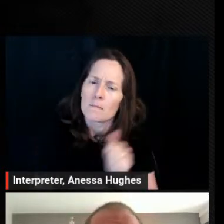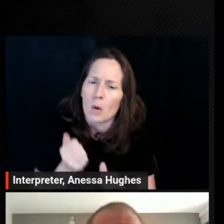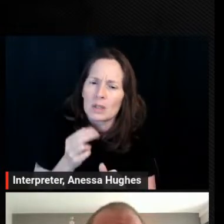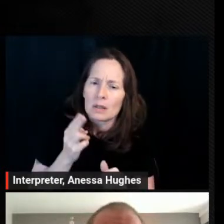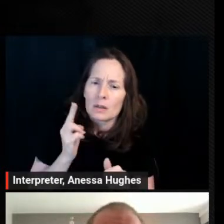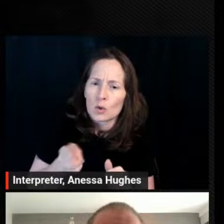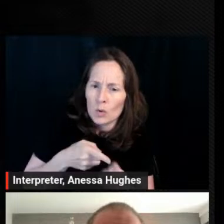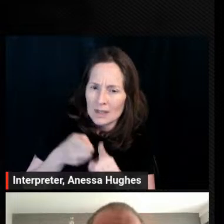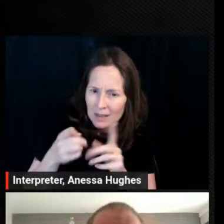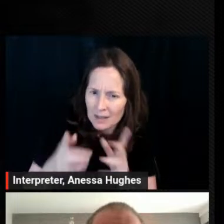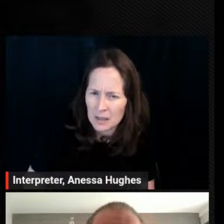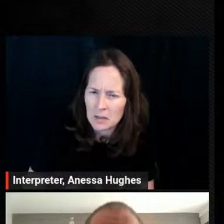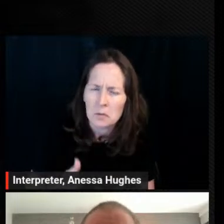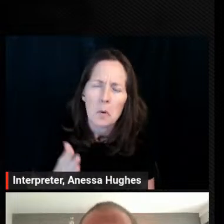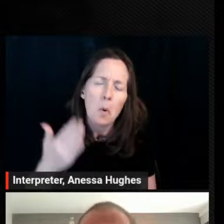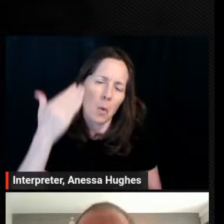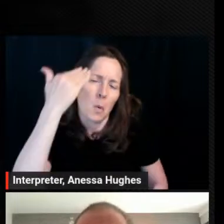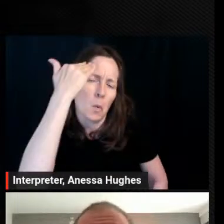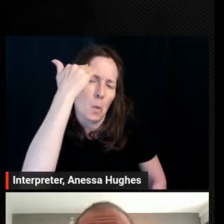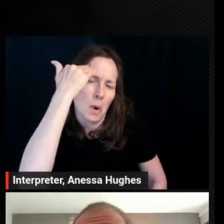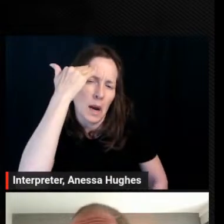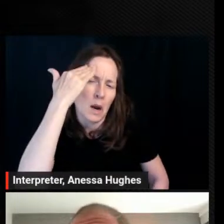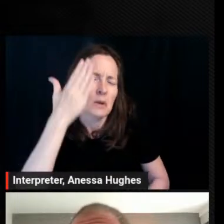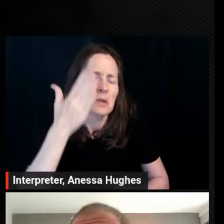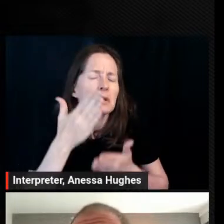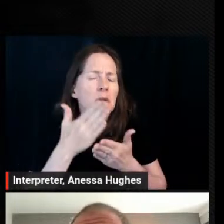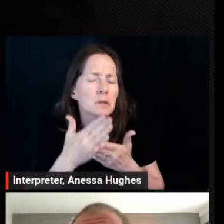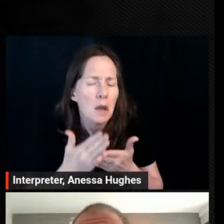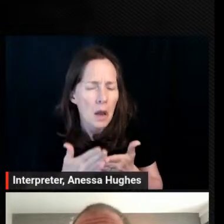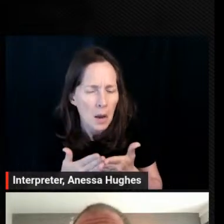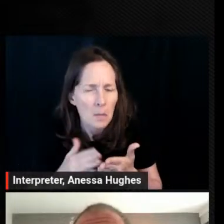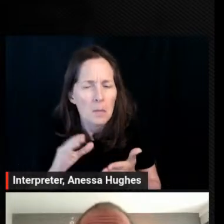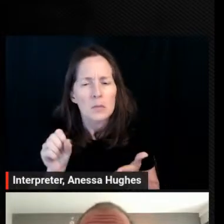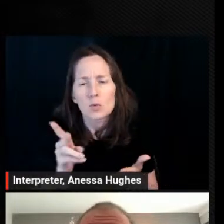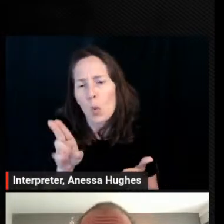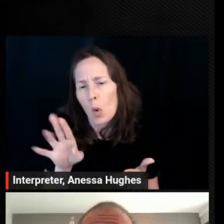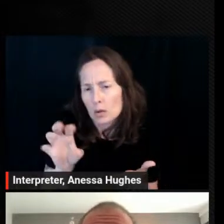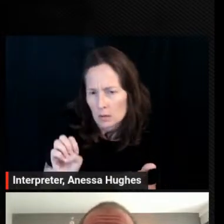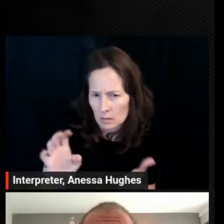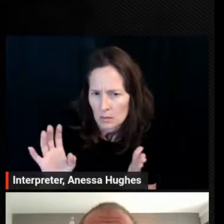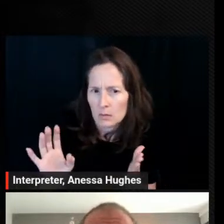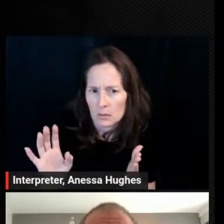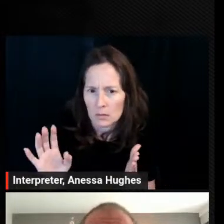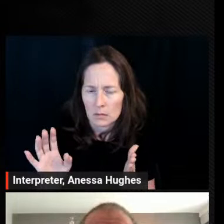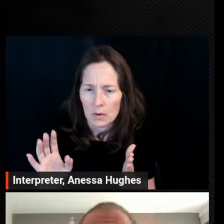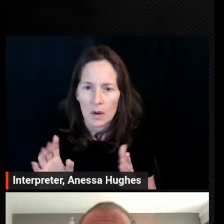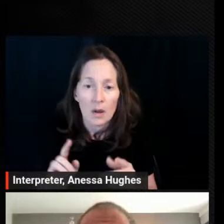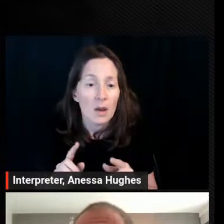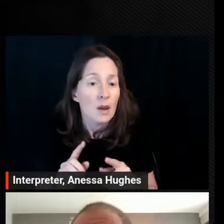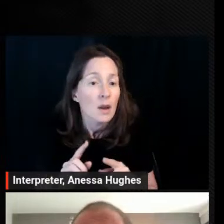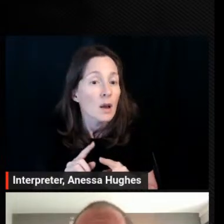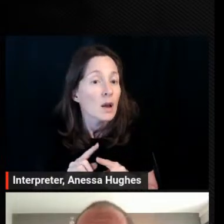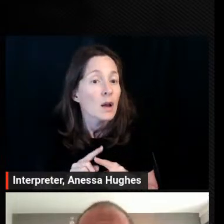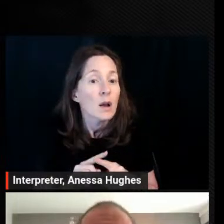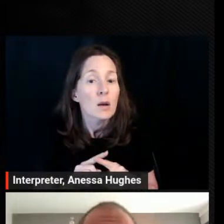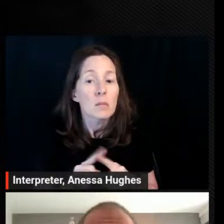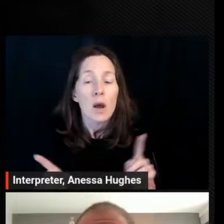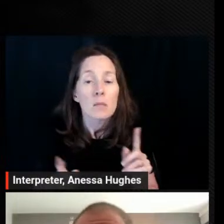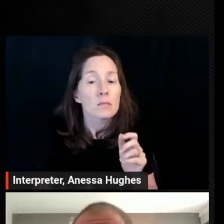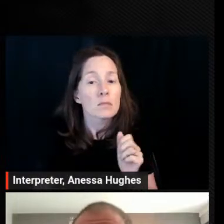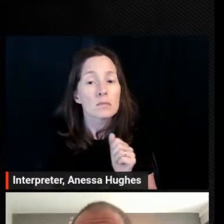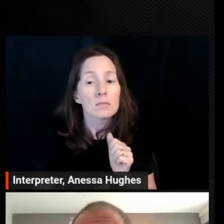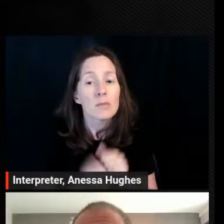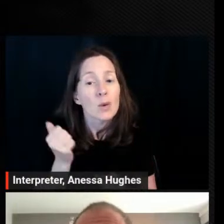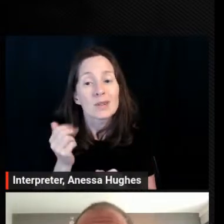But on their own, they turn out to be too few, too thin to sustain a whole